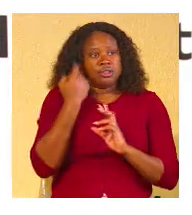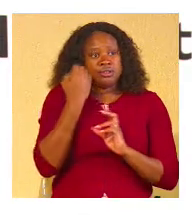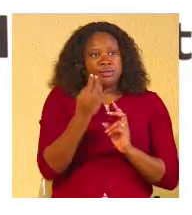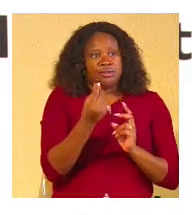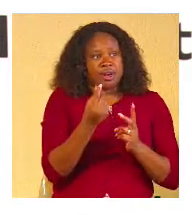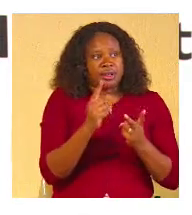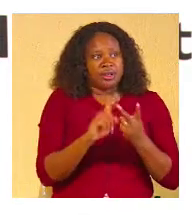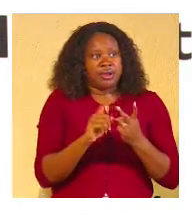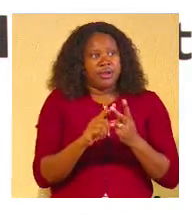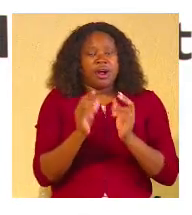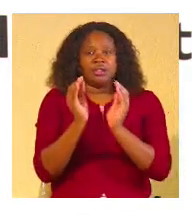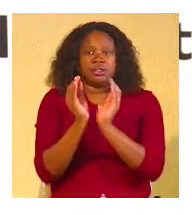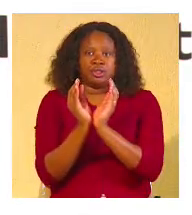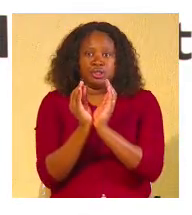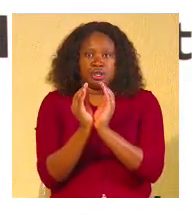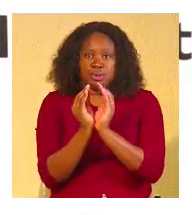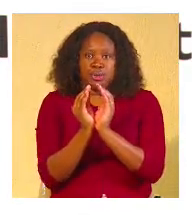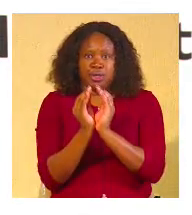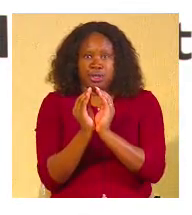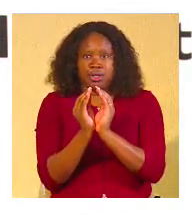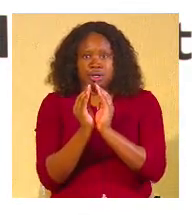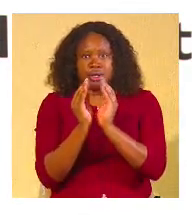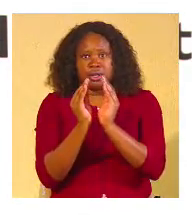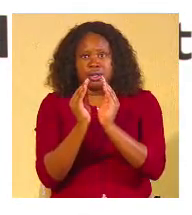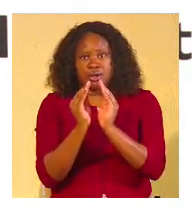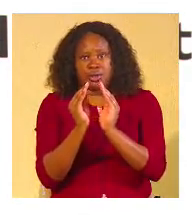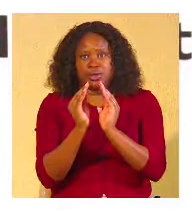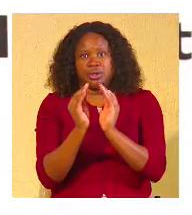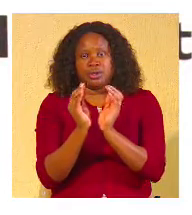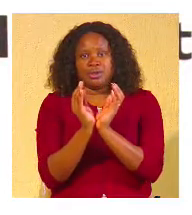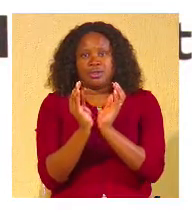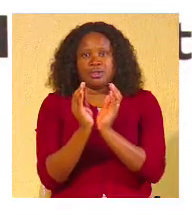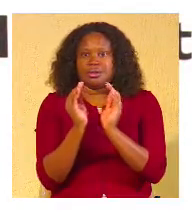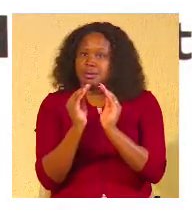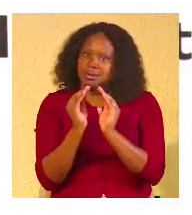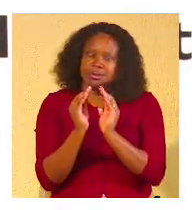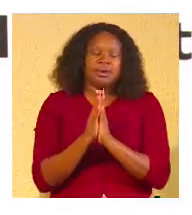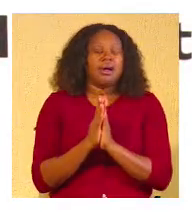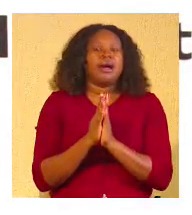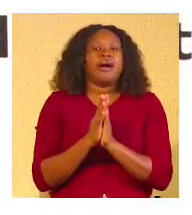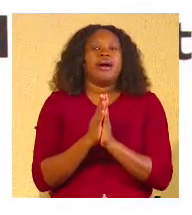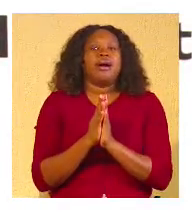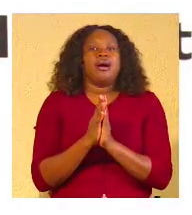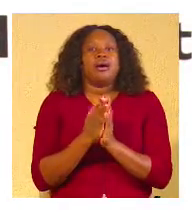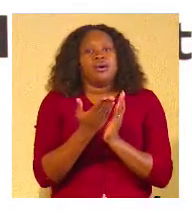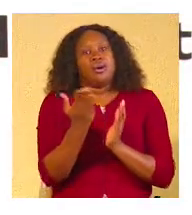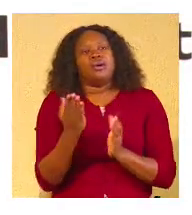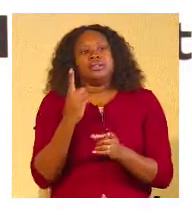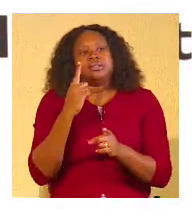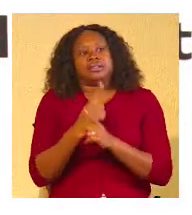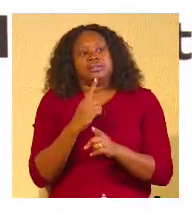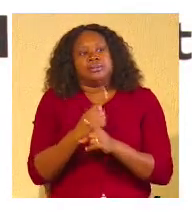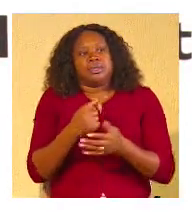Finance and also from Social Security Commission. So all these are government's efforts to mitigate the risks that we are faced